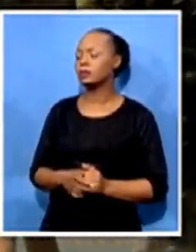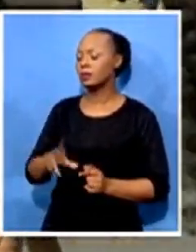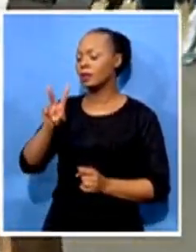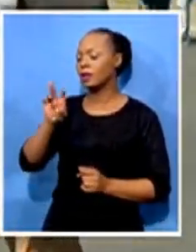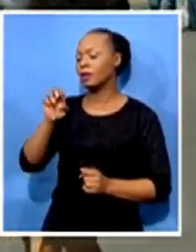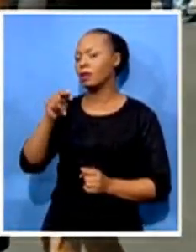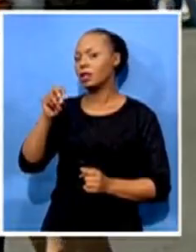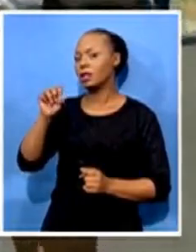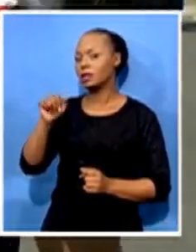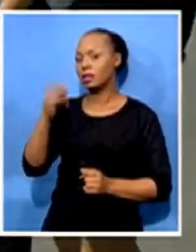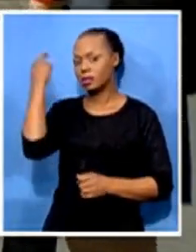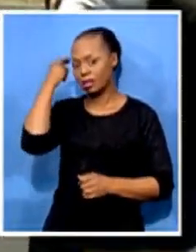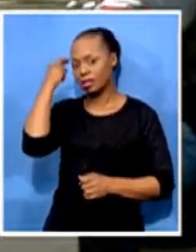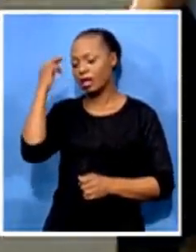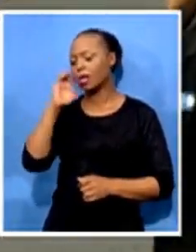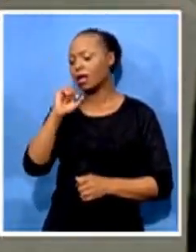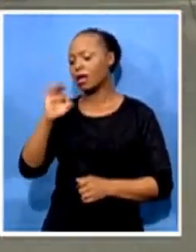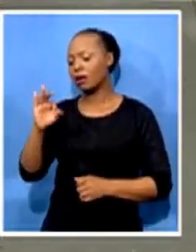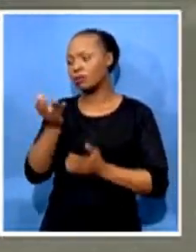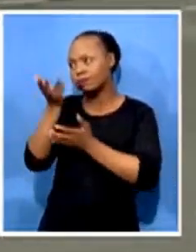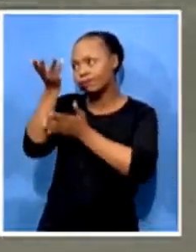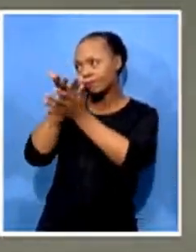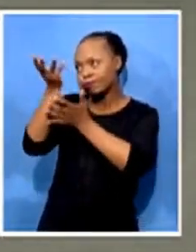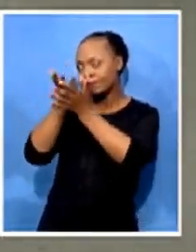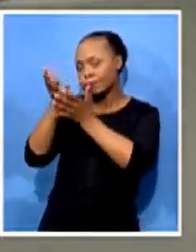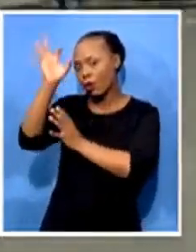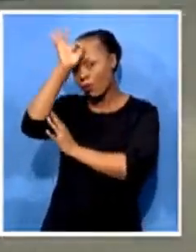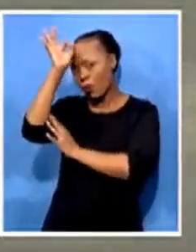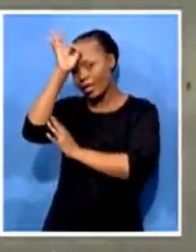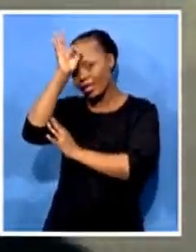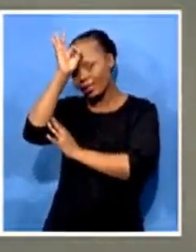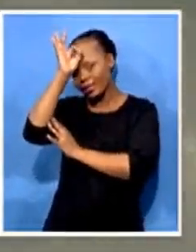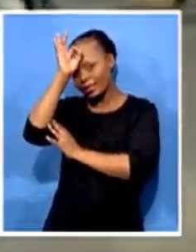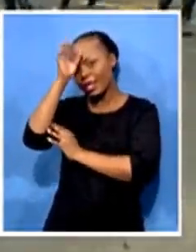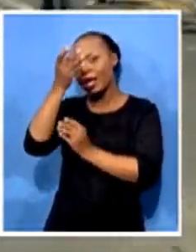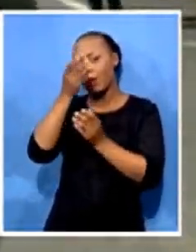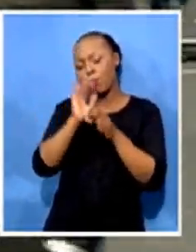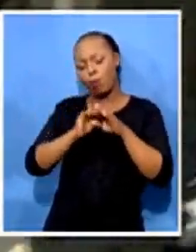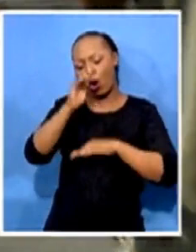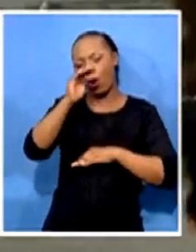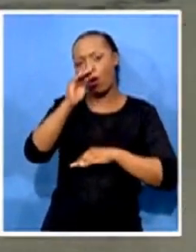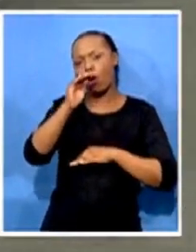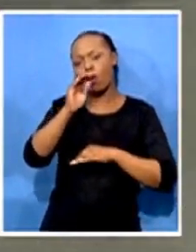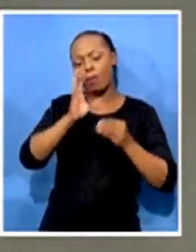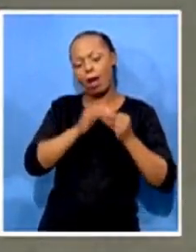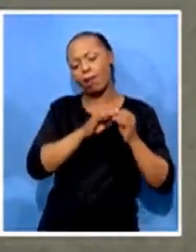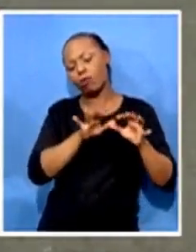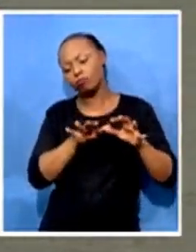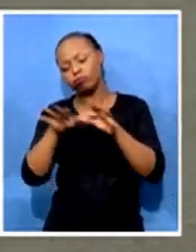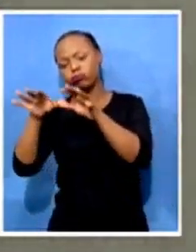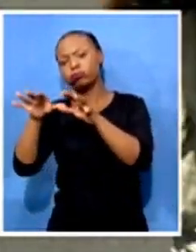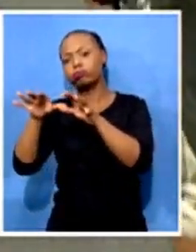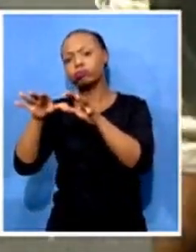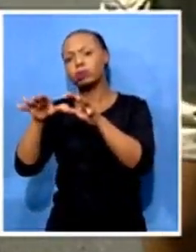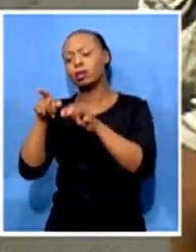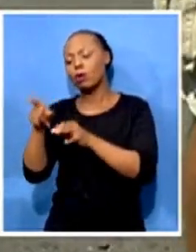to let more members go through. That has been the sticky situation, as you've laid out for us here, Vanessa, that